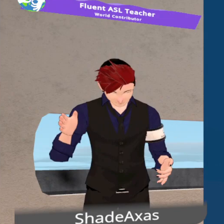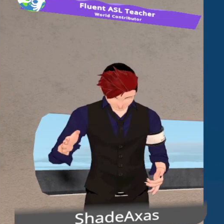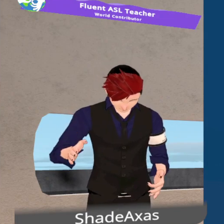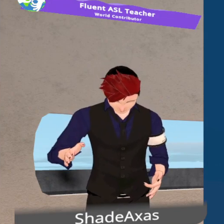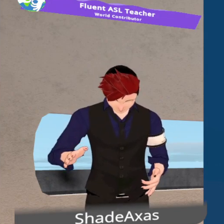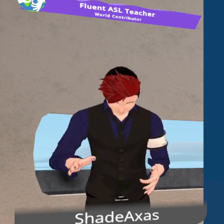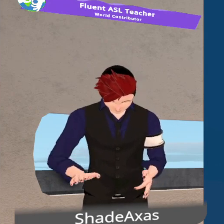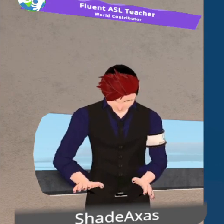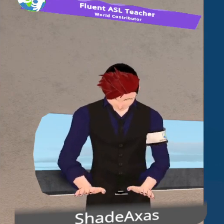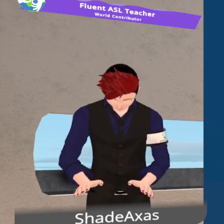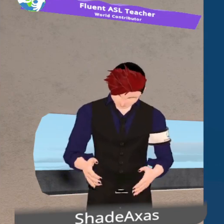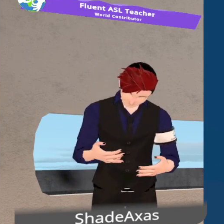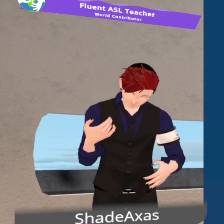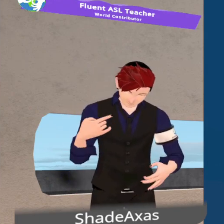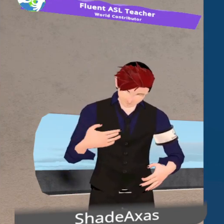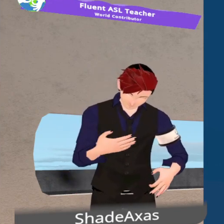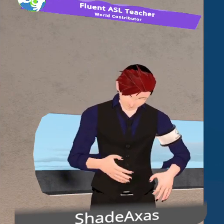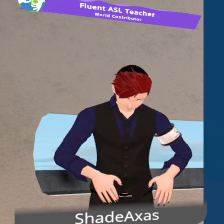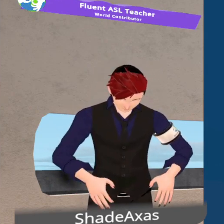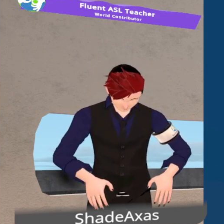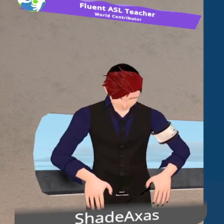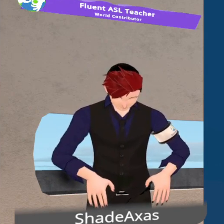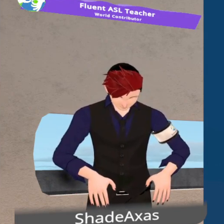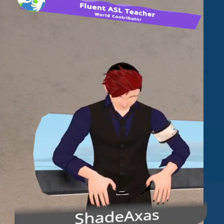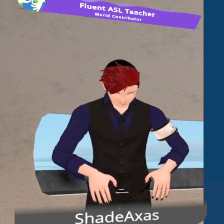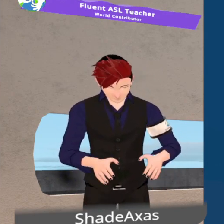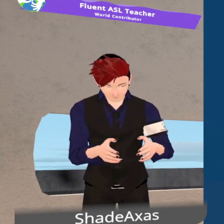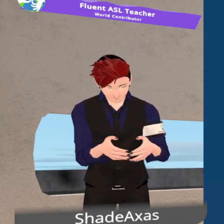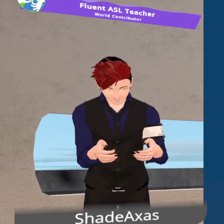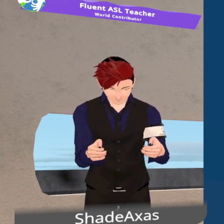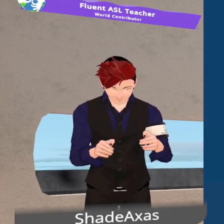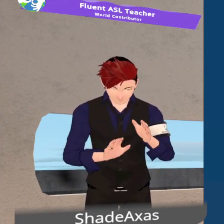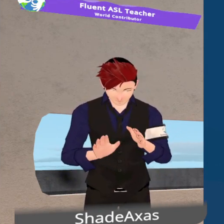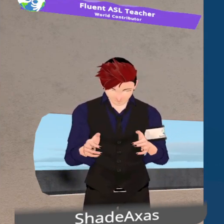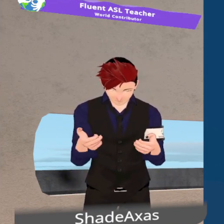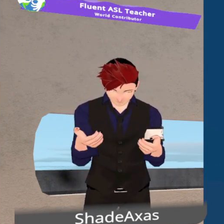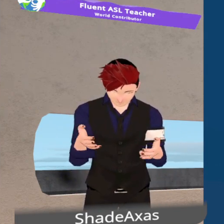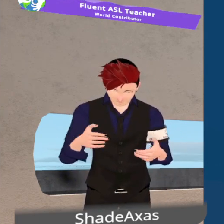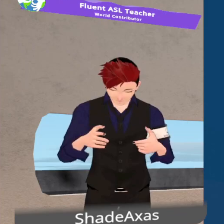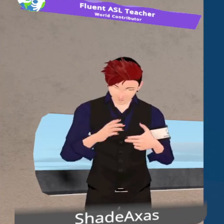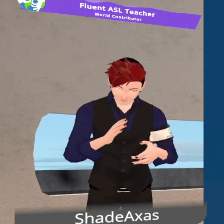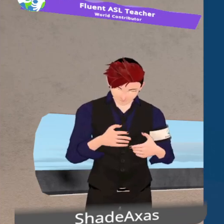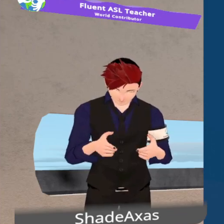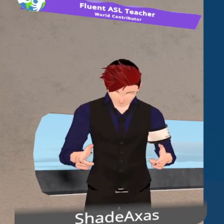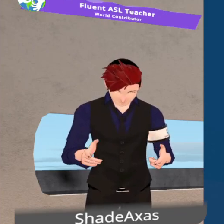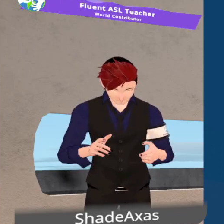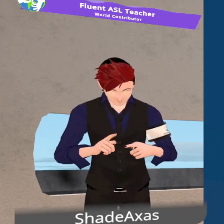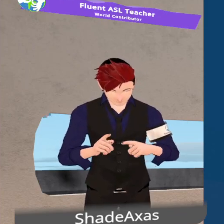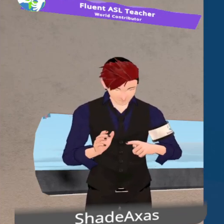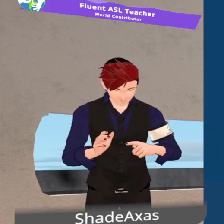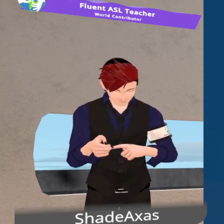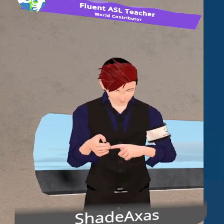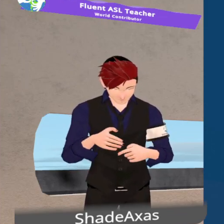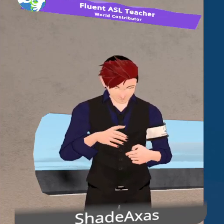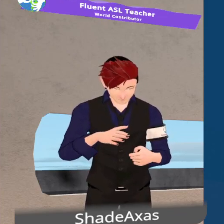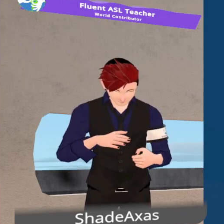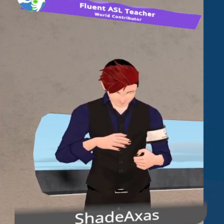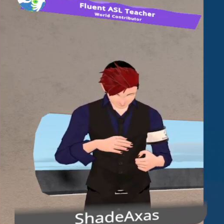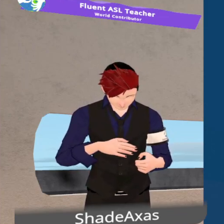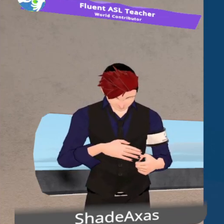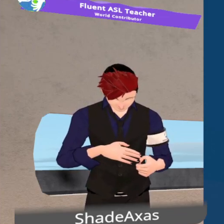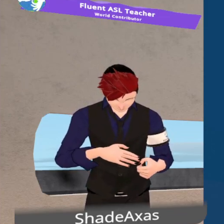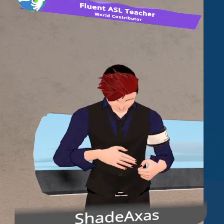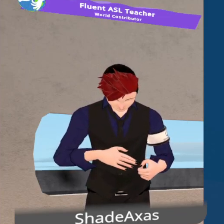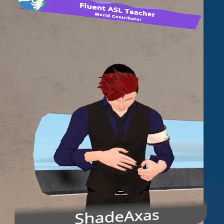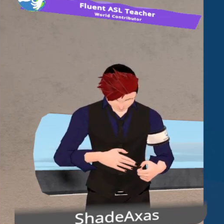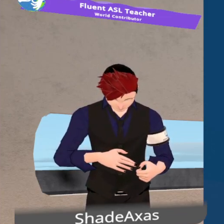Sign language, let me see. What did I put here? Because I thought it was really, really nice. Sign language evolved much like spoken languages. Difference of culture,